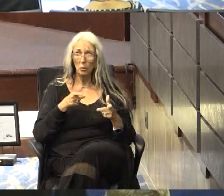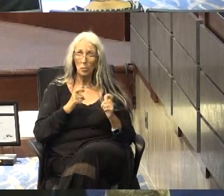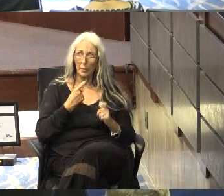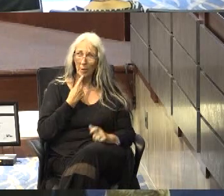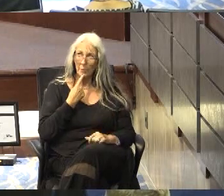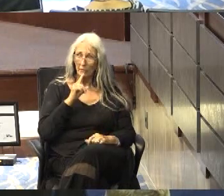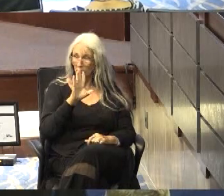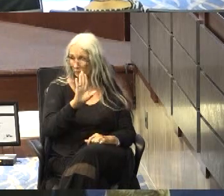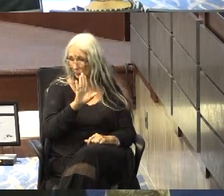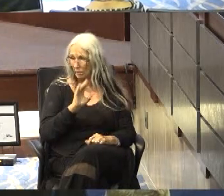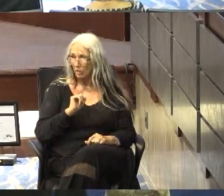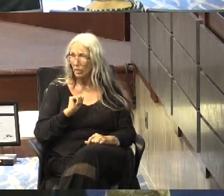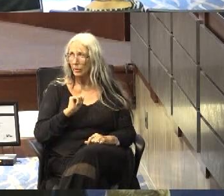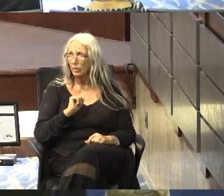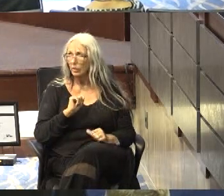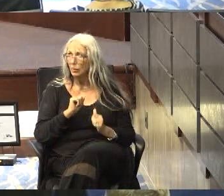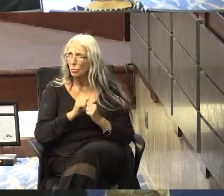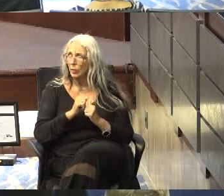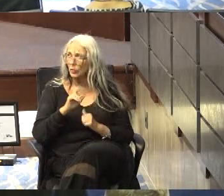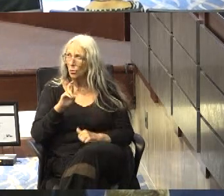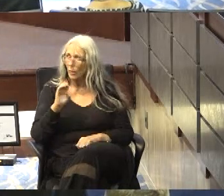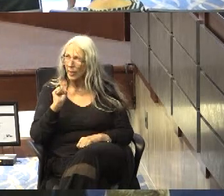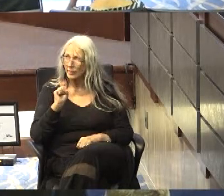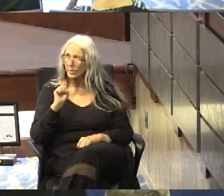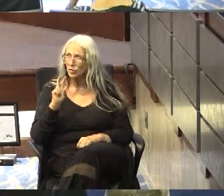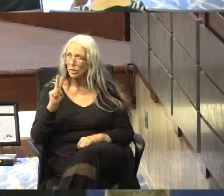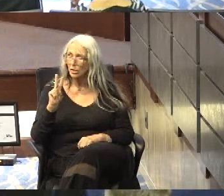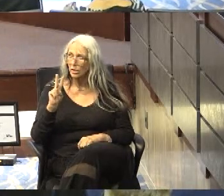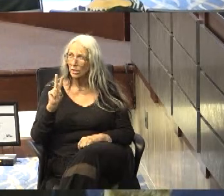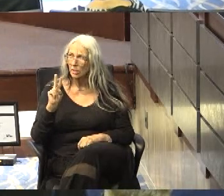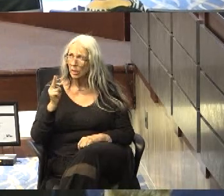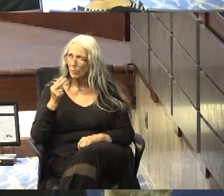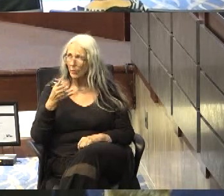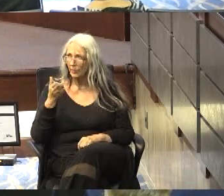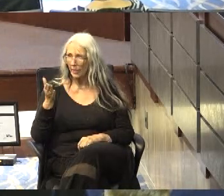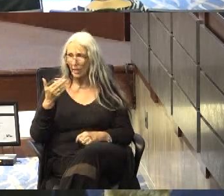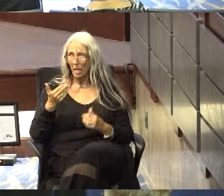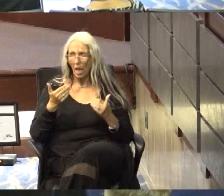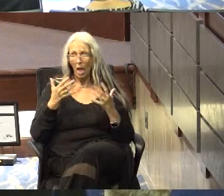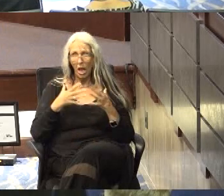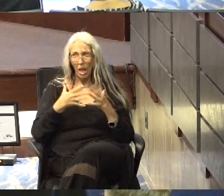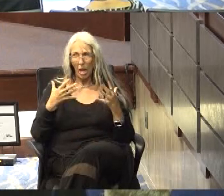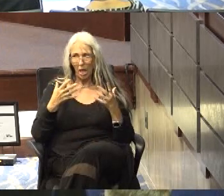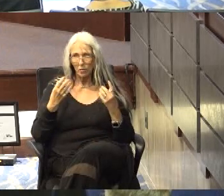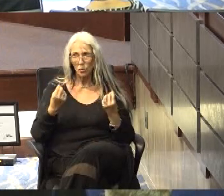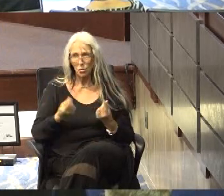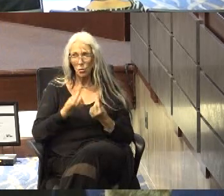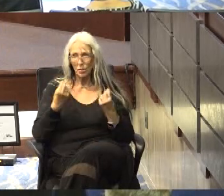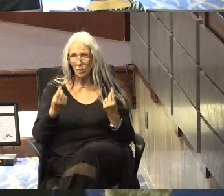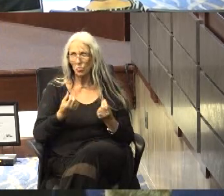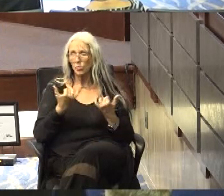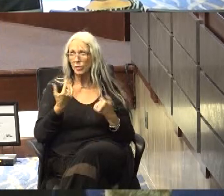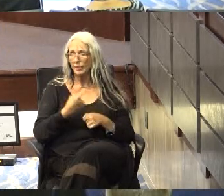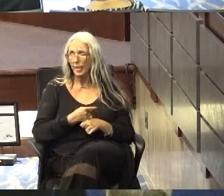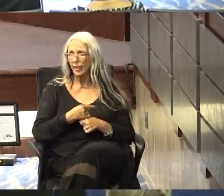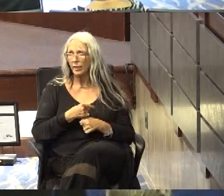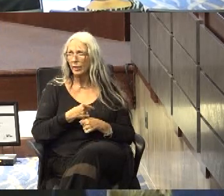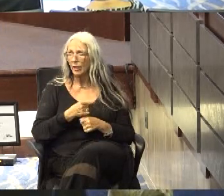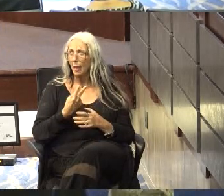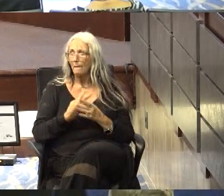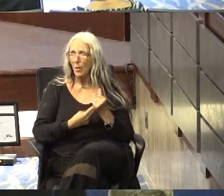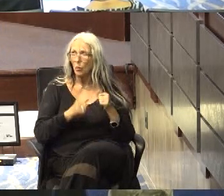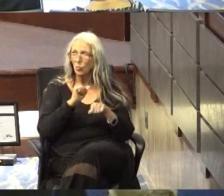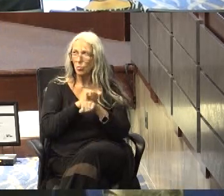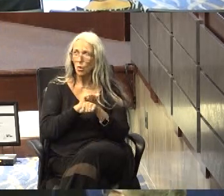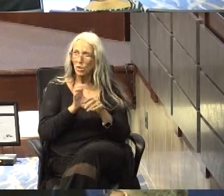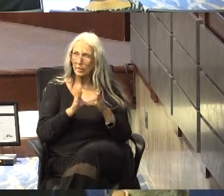1 minute worth here on the resolutions. There's just a couple, like you say, it's a heavy agenda today. A lot of great things that we're talking about in both the work session,